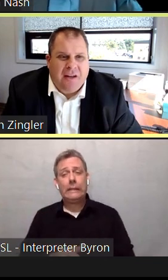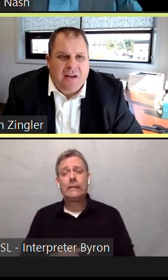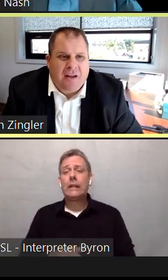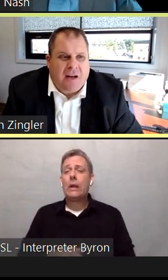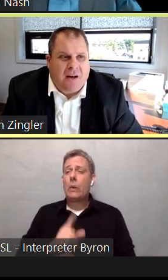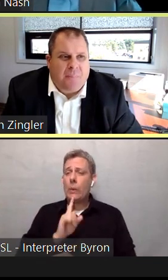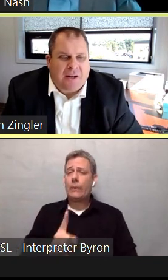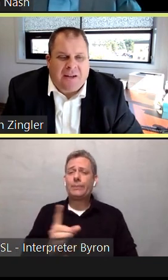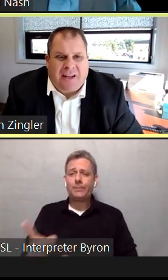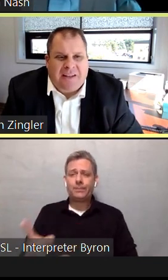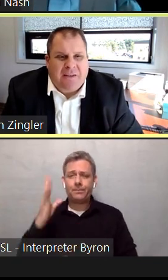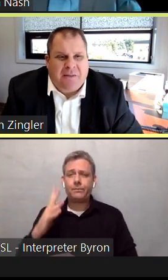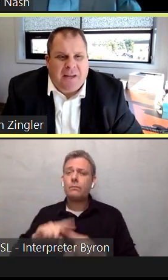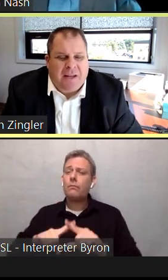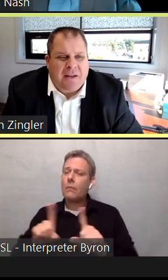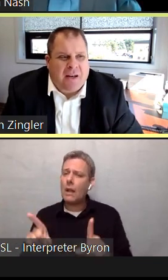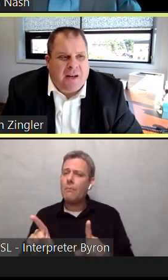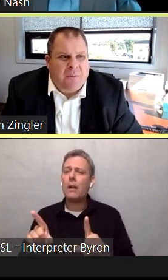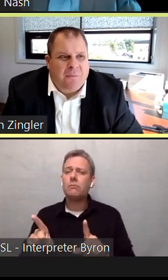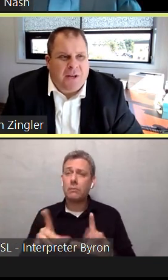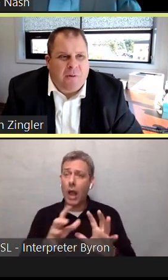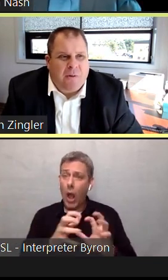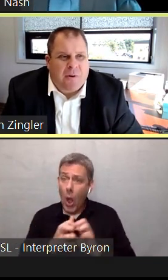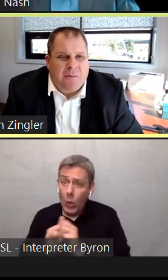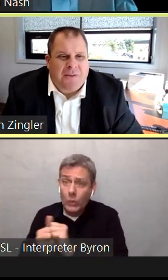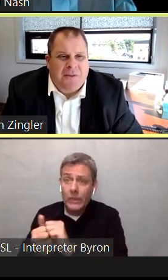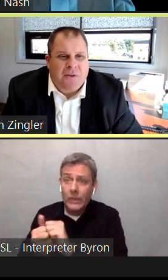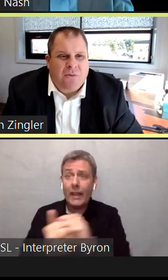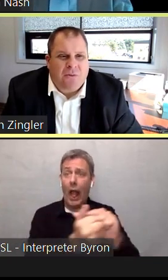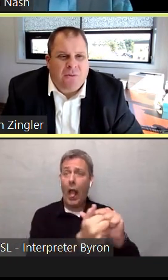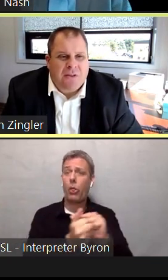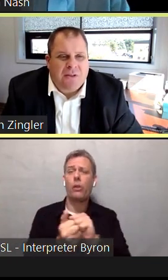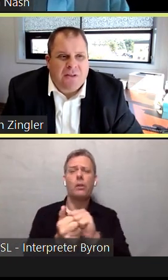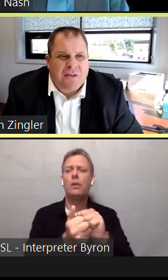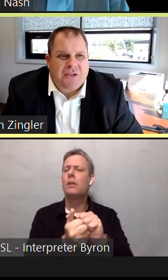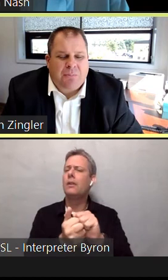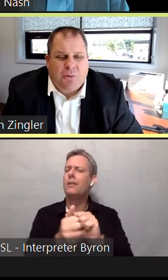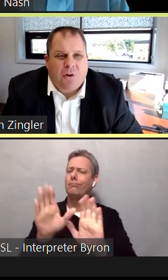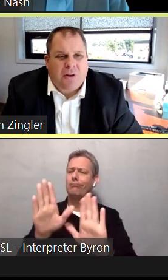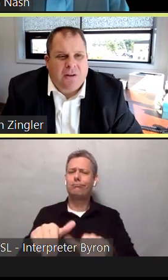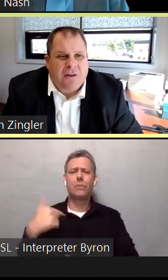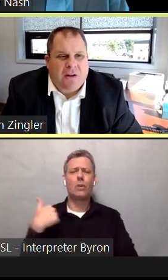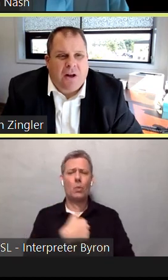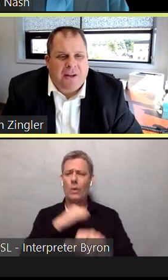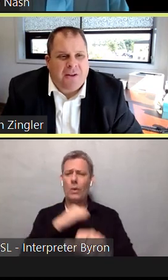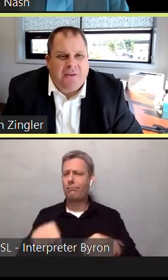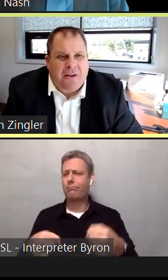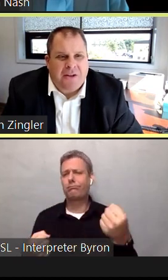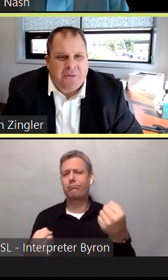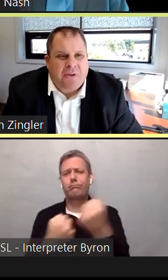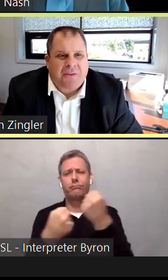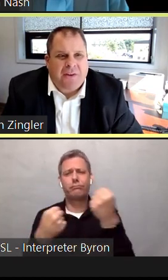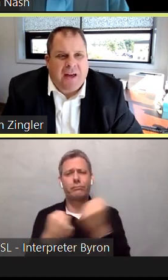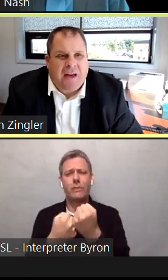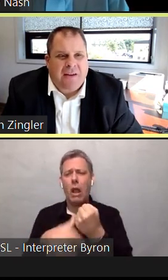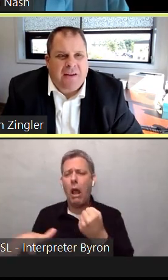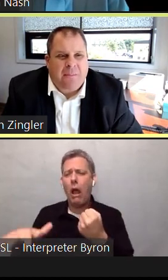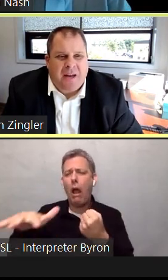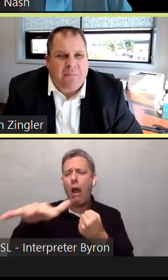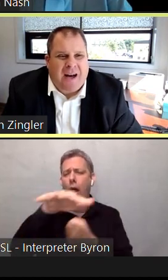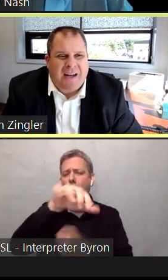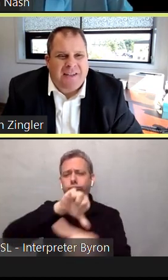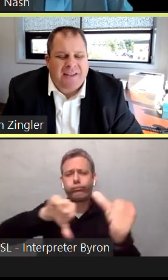unfortunately, but collectively, we were able to support all the other individuals